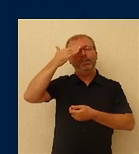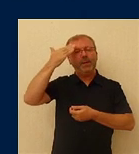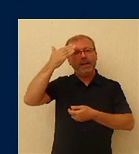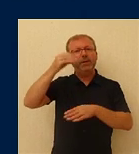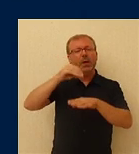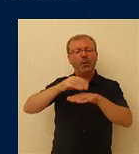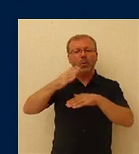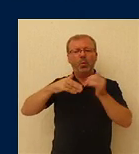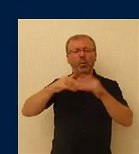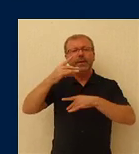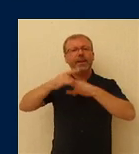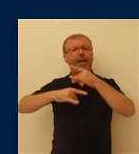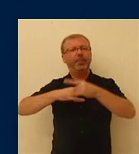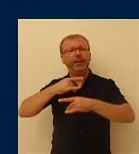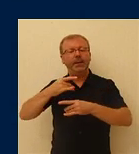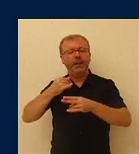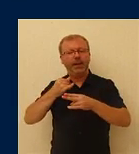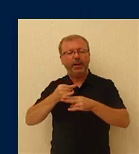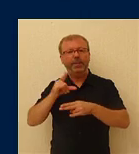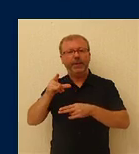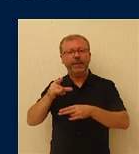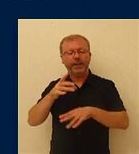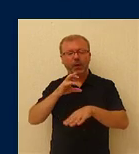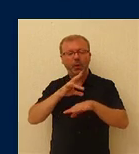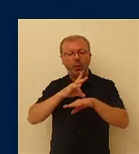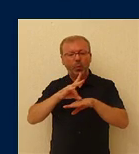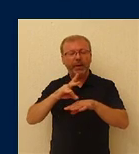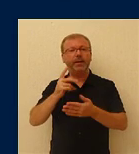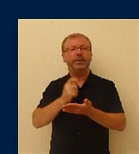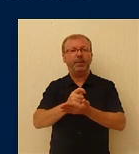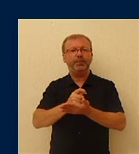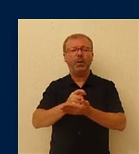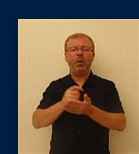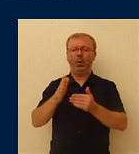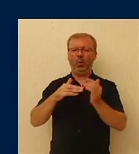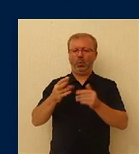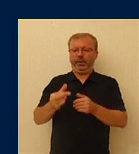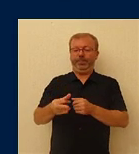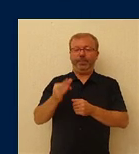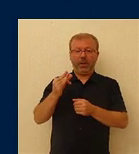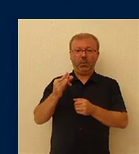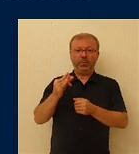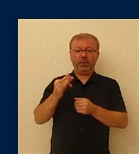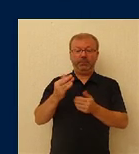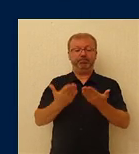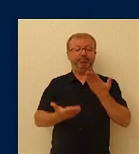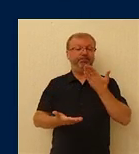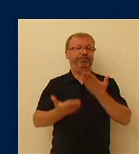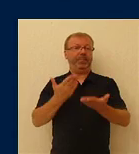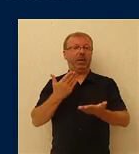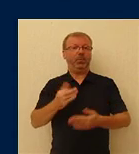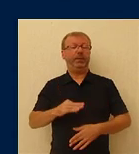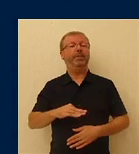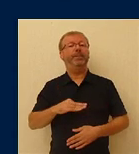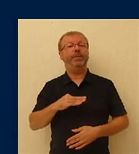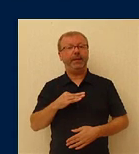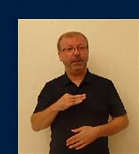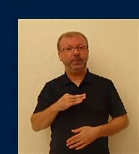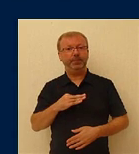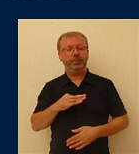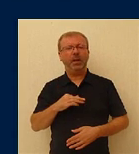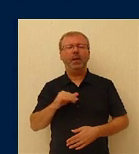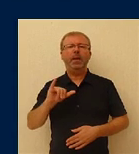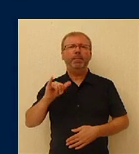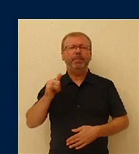journey, what you found, and how you feel. Perhaps you may notice thoughts